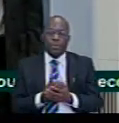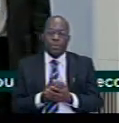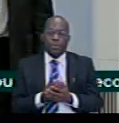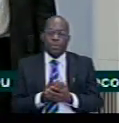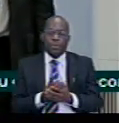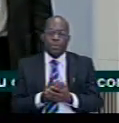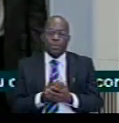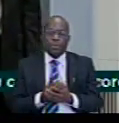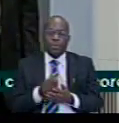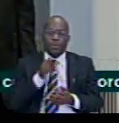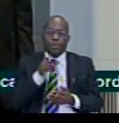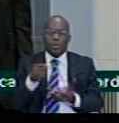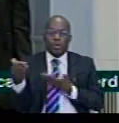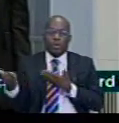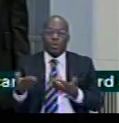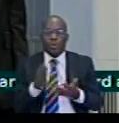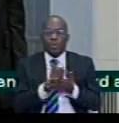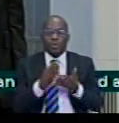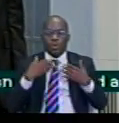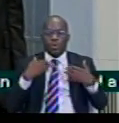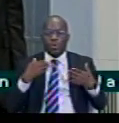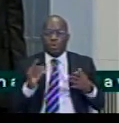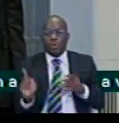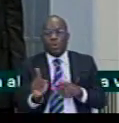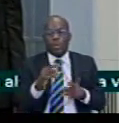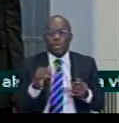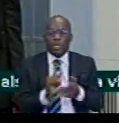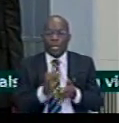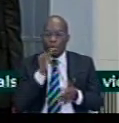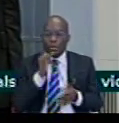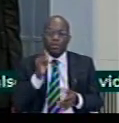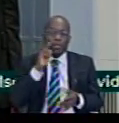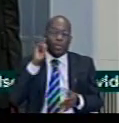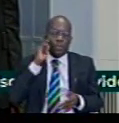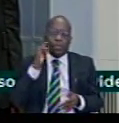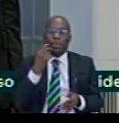You've brought someone that is a deaf, speak in their ears, they will hear.